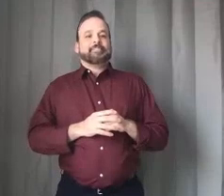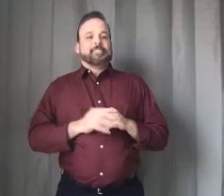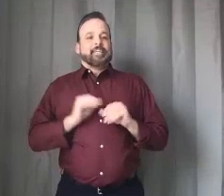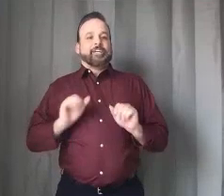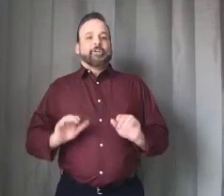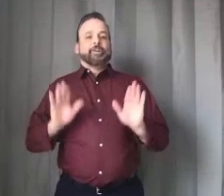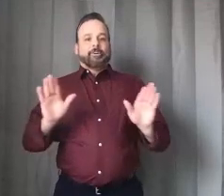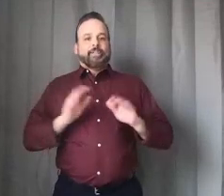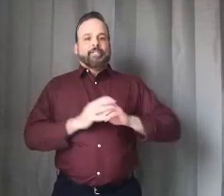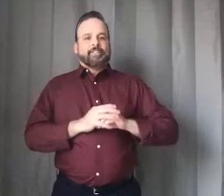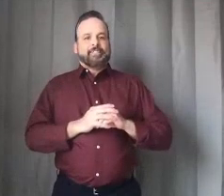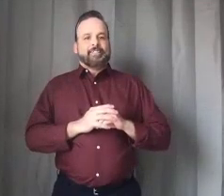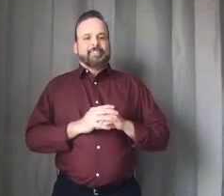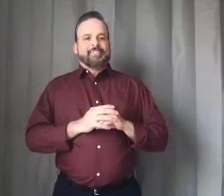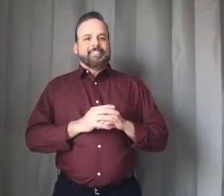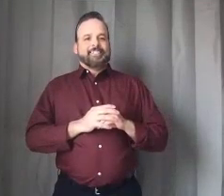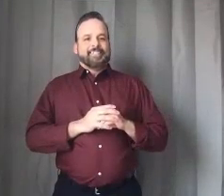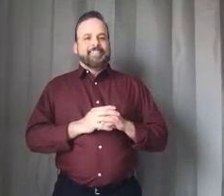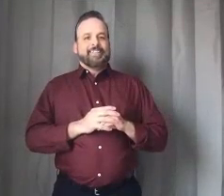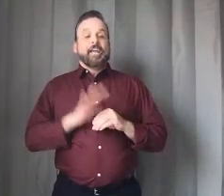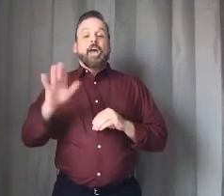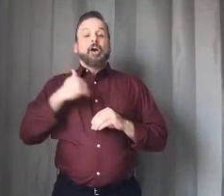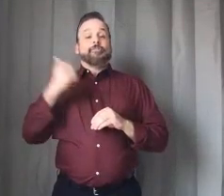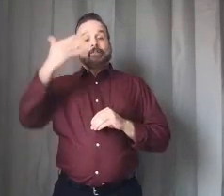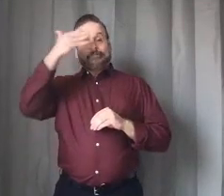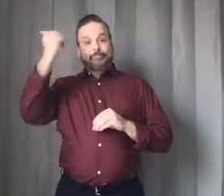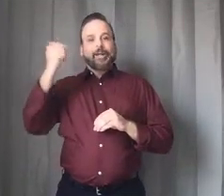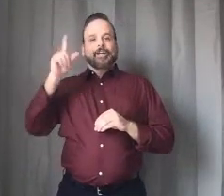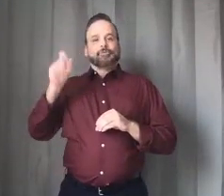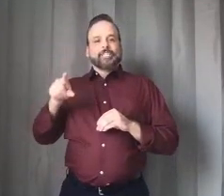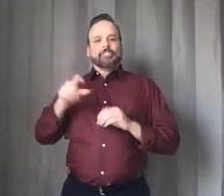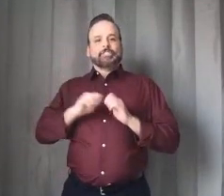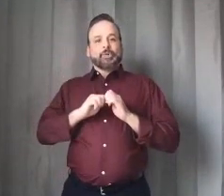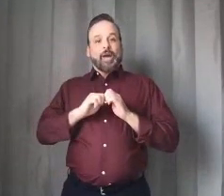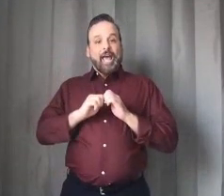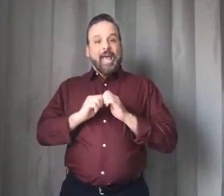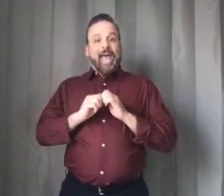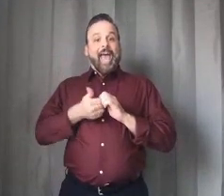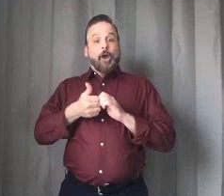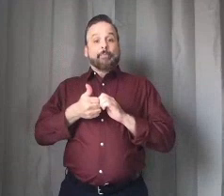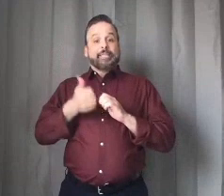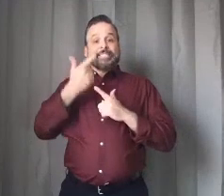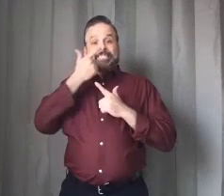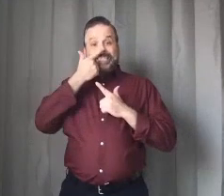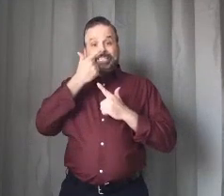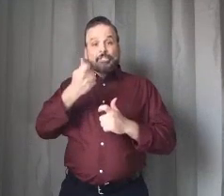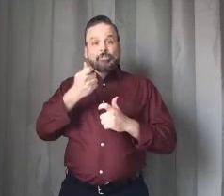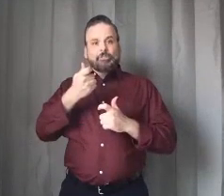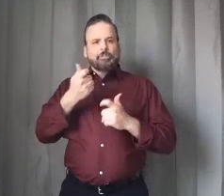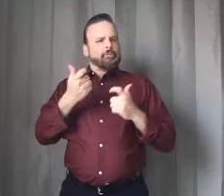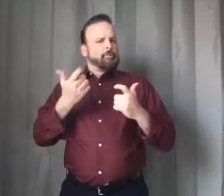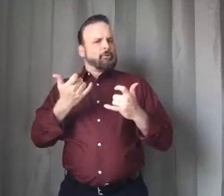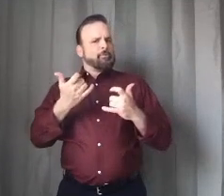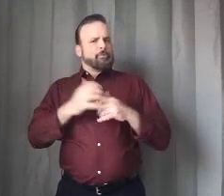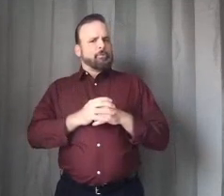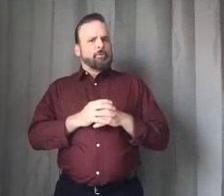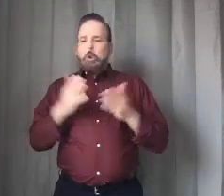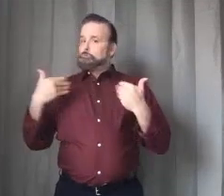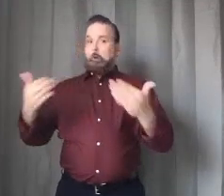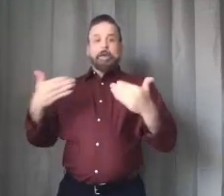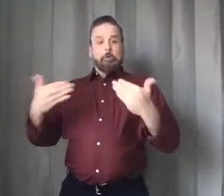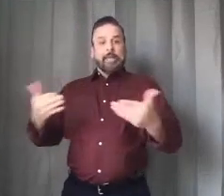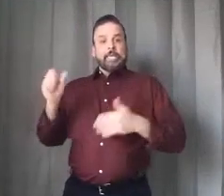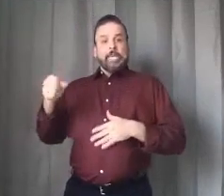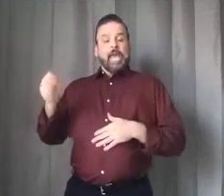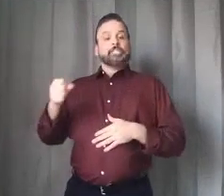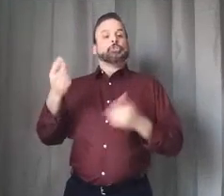Great, guys. Answer the question. So how did I get interested in sci-fi? Are we doing that now, or did we? Go ahead.